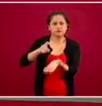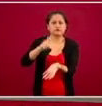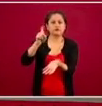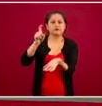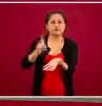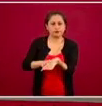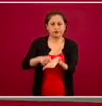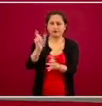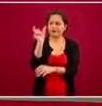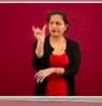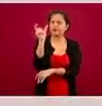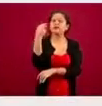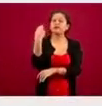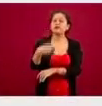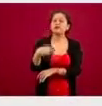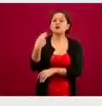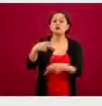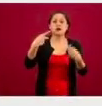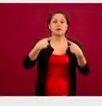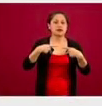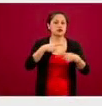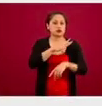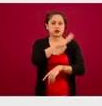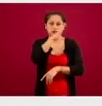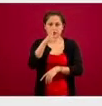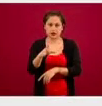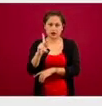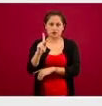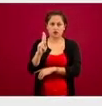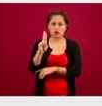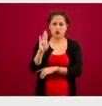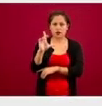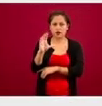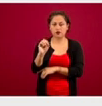these resources, we will do it for the betterment of